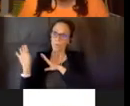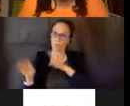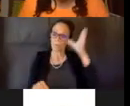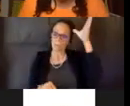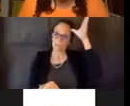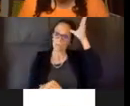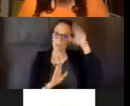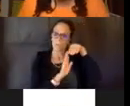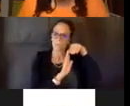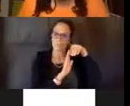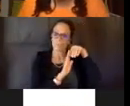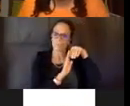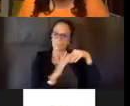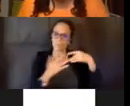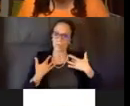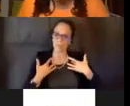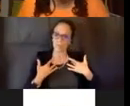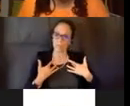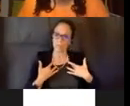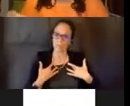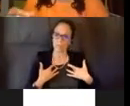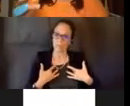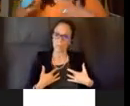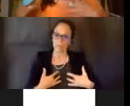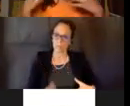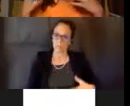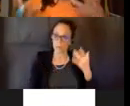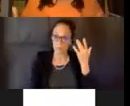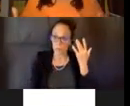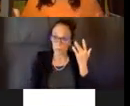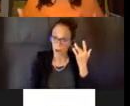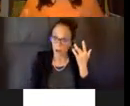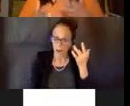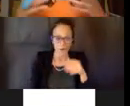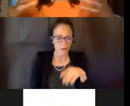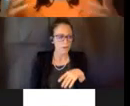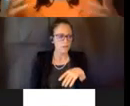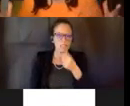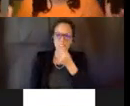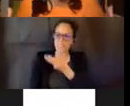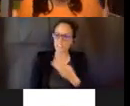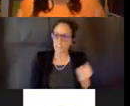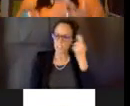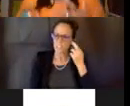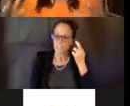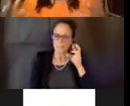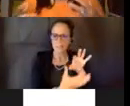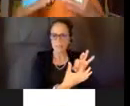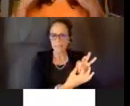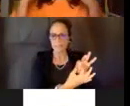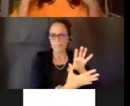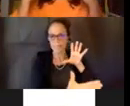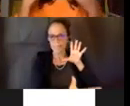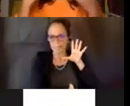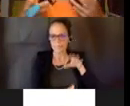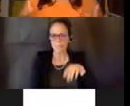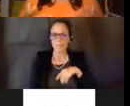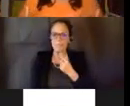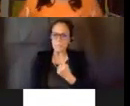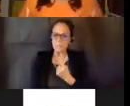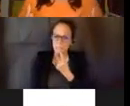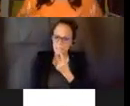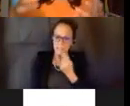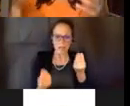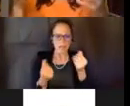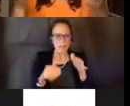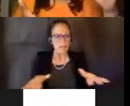to leave us. So this idea of legacy, right? And no matter how many times we said, you've given us so much and all this, you know, they couldn't let that